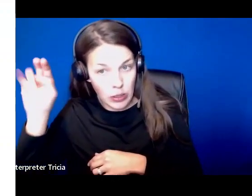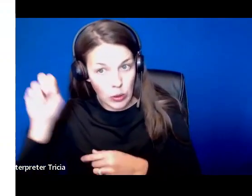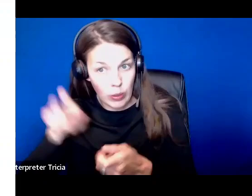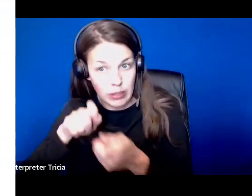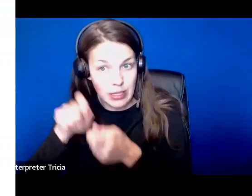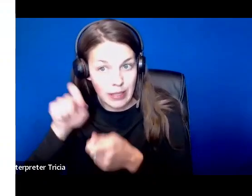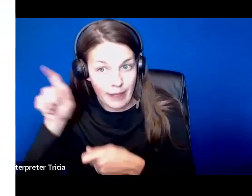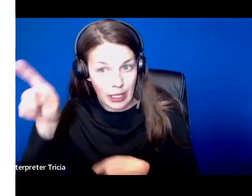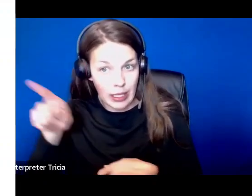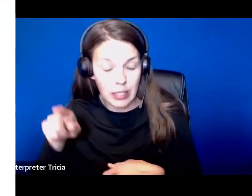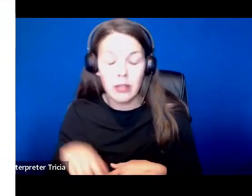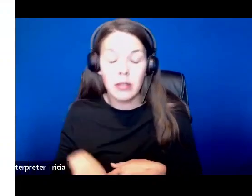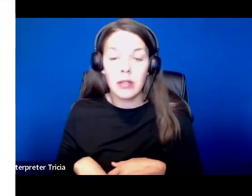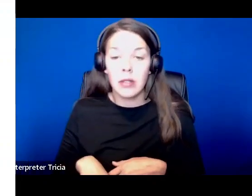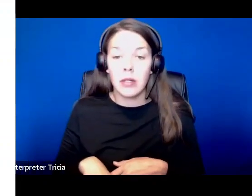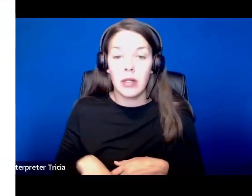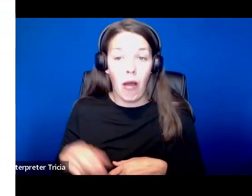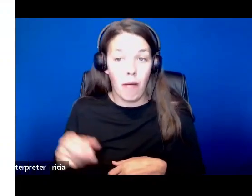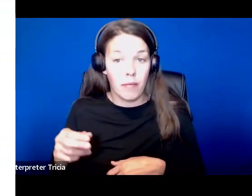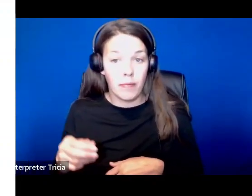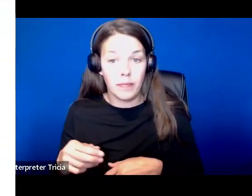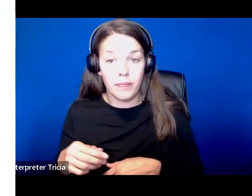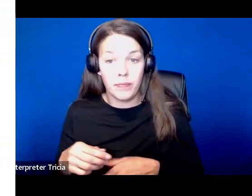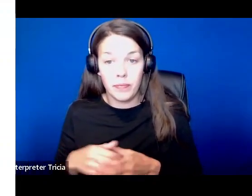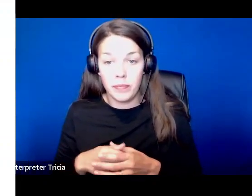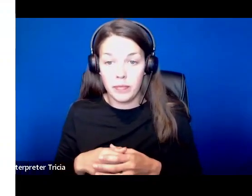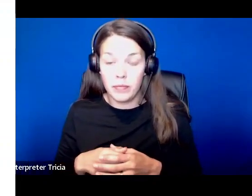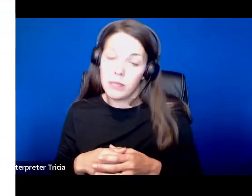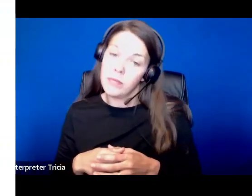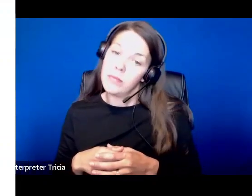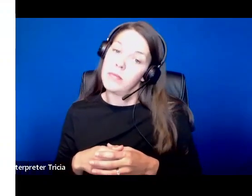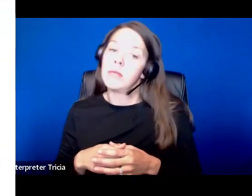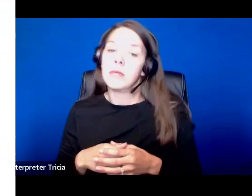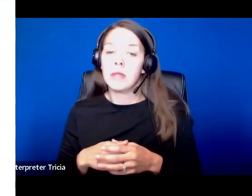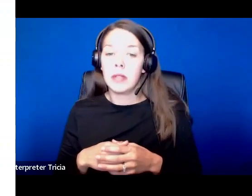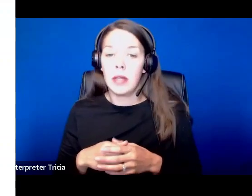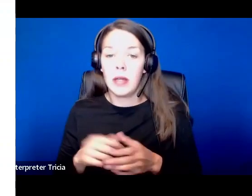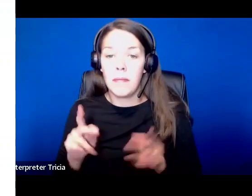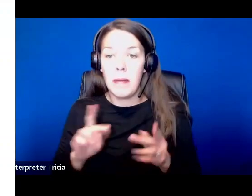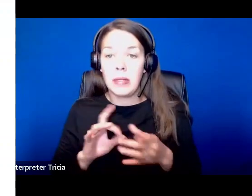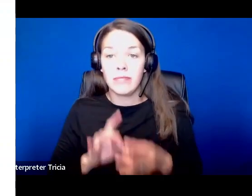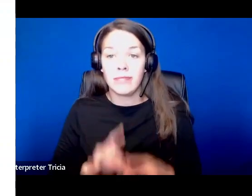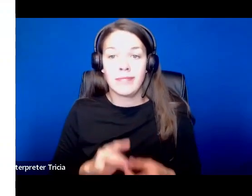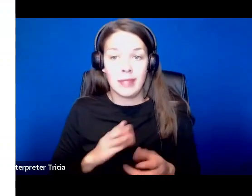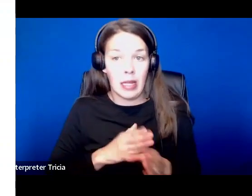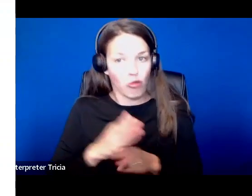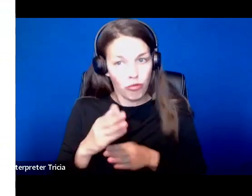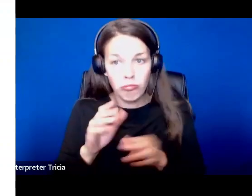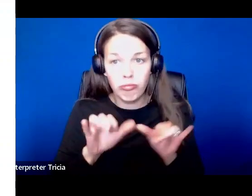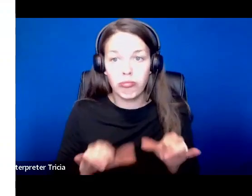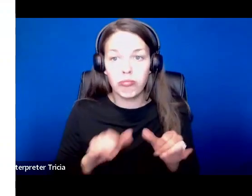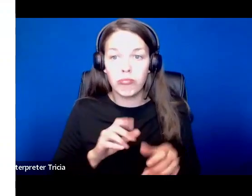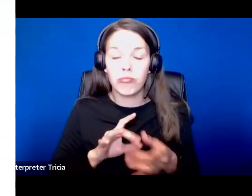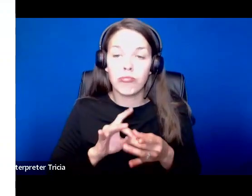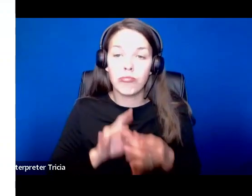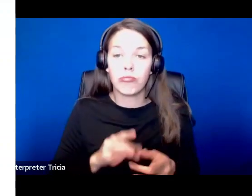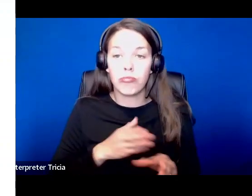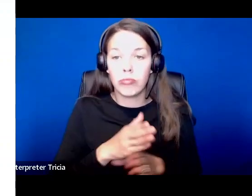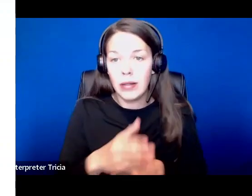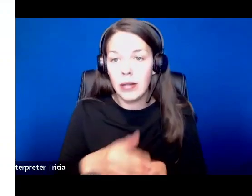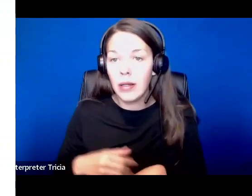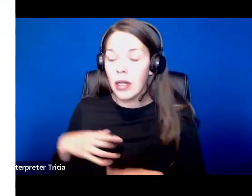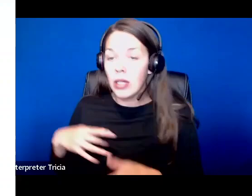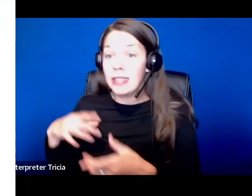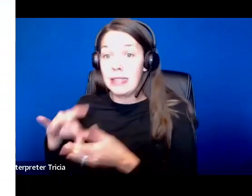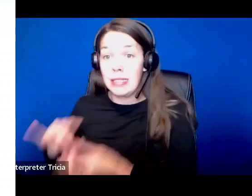And I think a lot of that is people that are tied to a certain industry, not changing industry, people that are tied to a certain